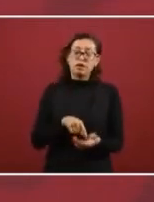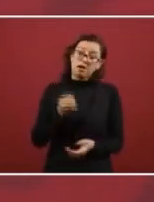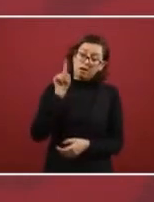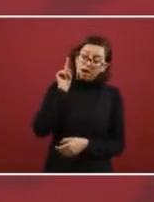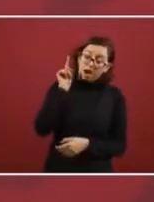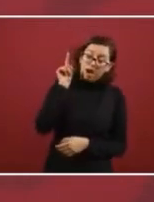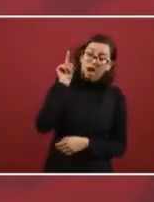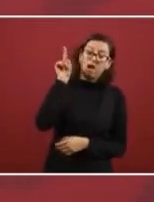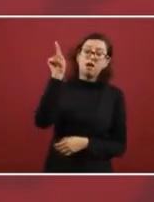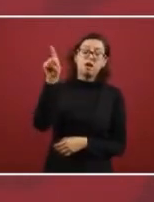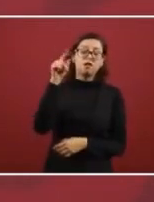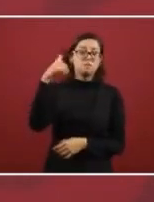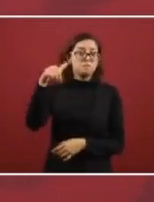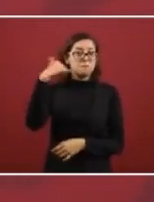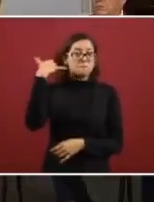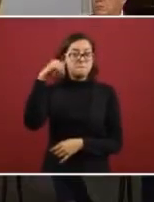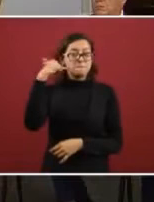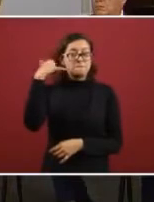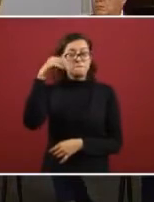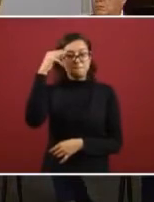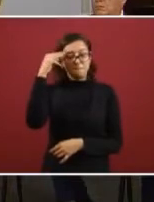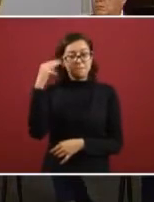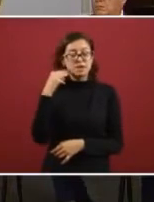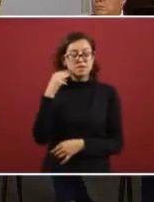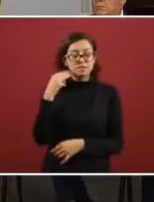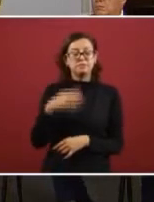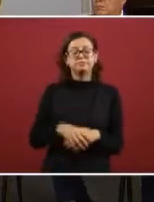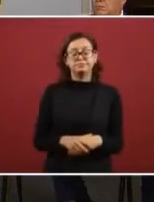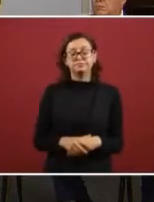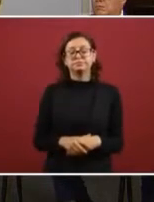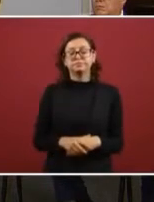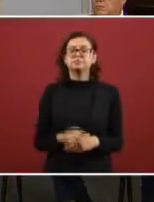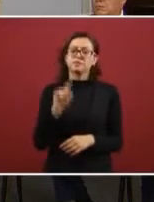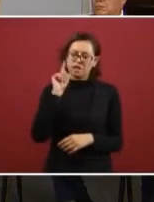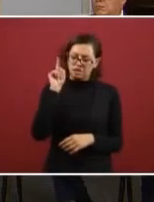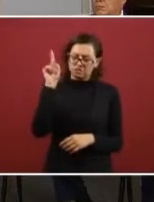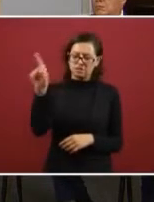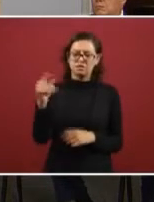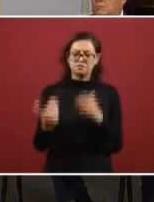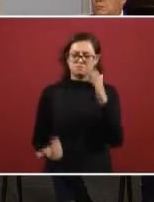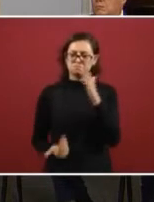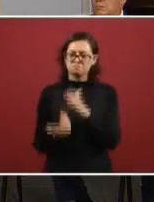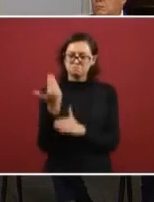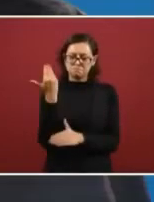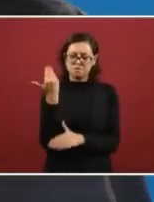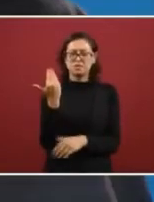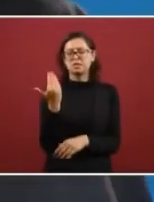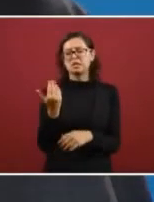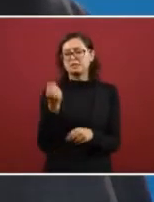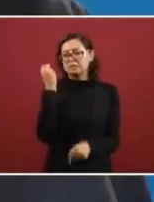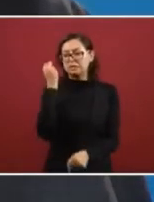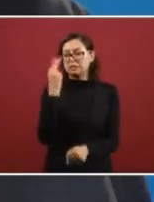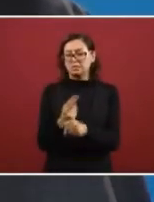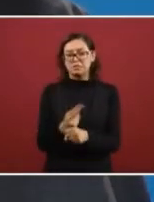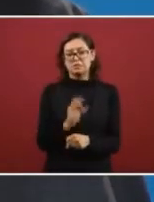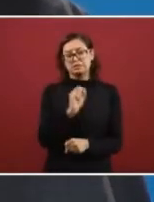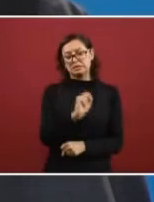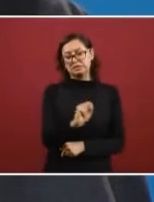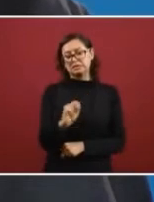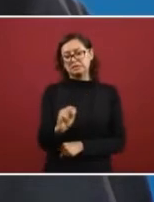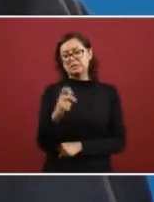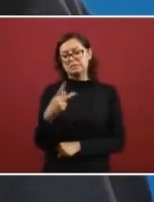Mérida, Yucatán. But it will be in Mérida, Yucatán. Allá, and we will be having a reunion